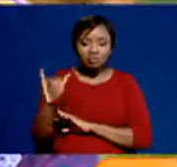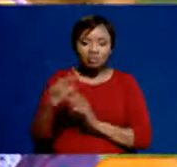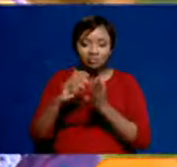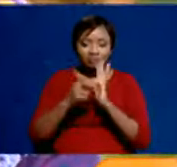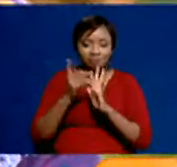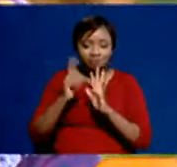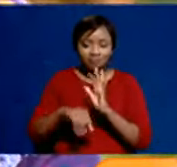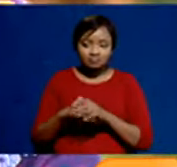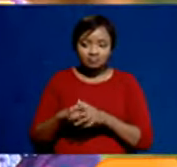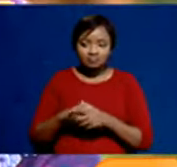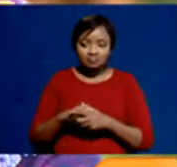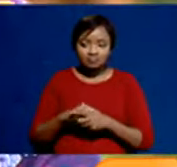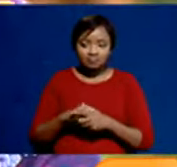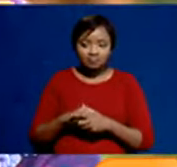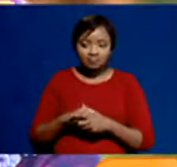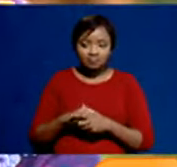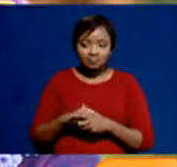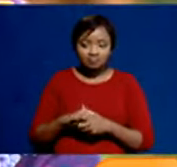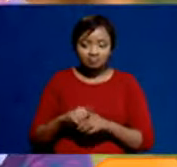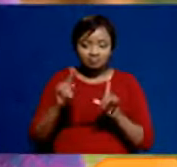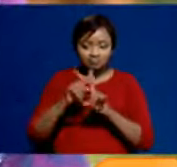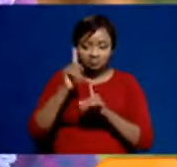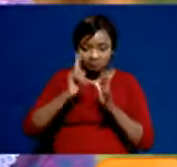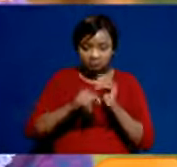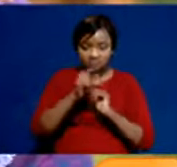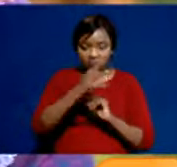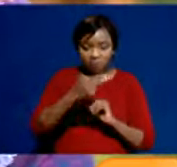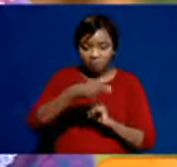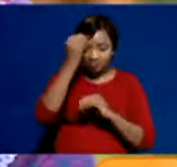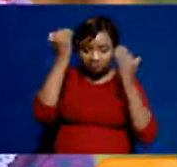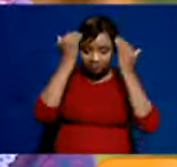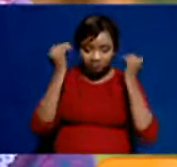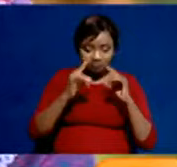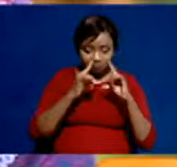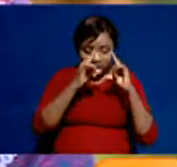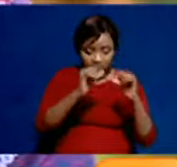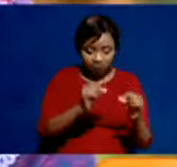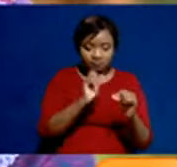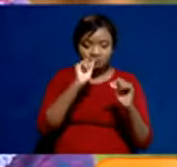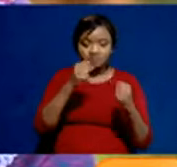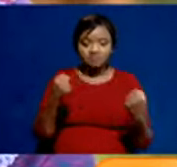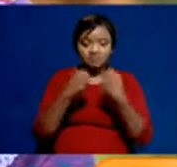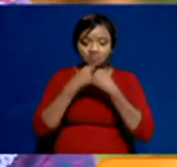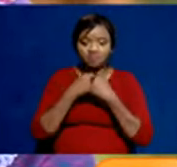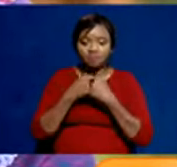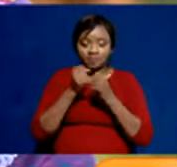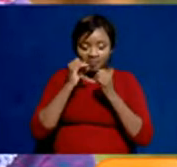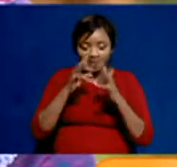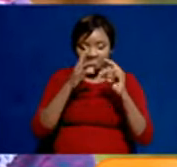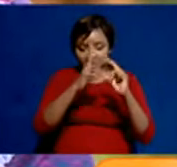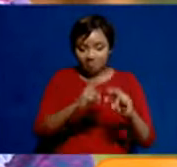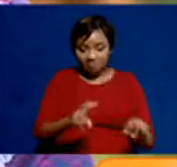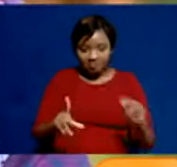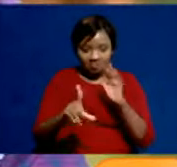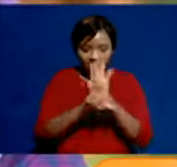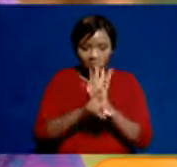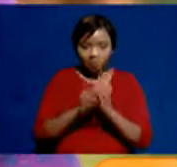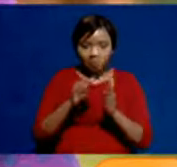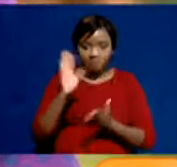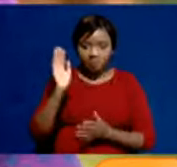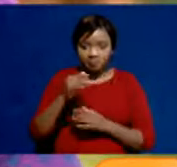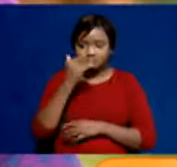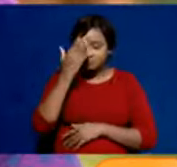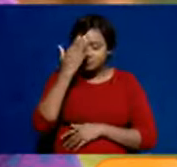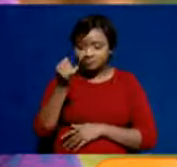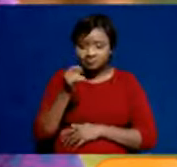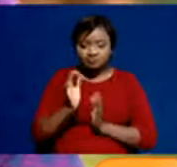Even what the High Court said is something that can be contested if it is litigated further. Okay. Because what is the need